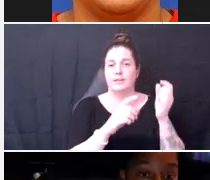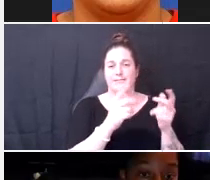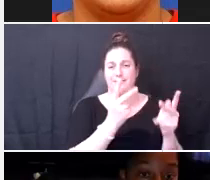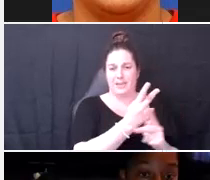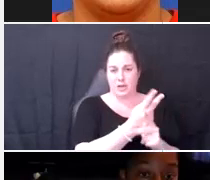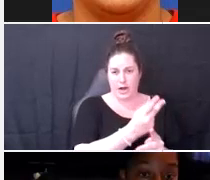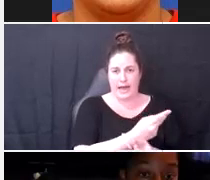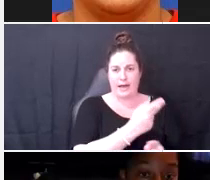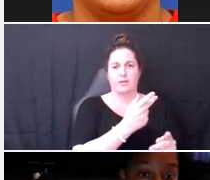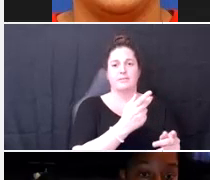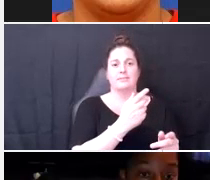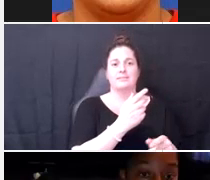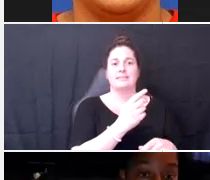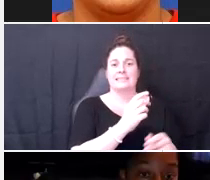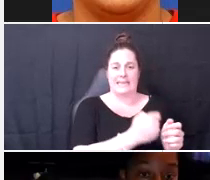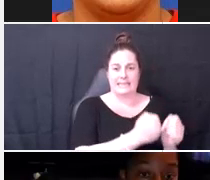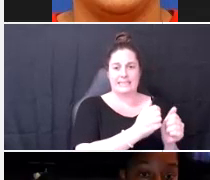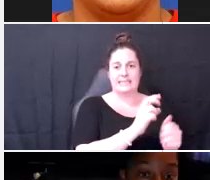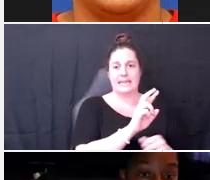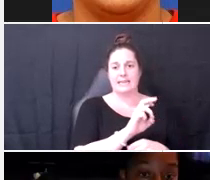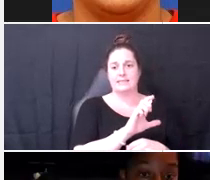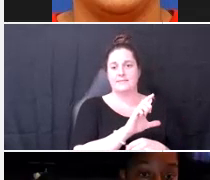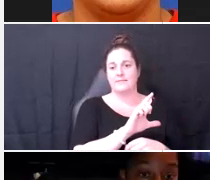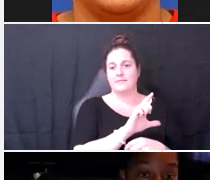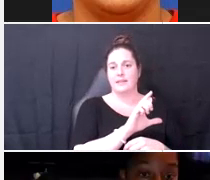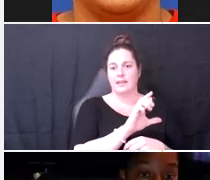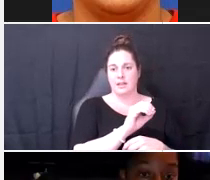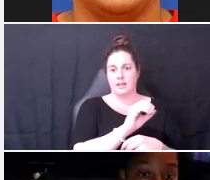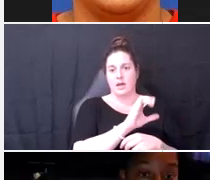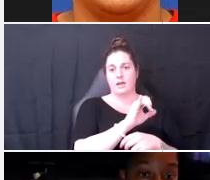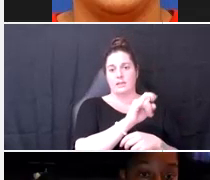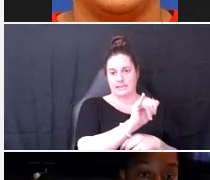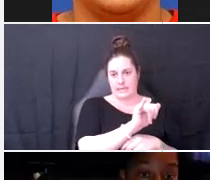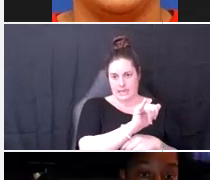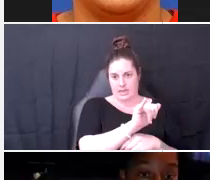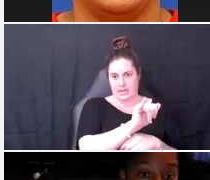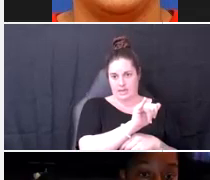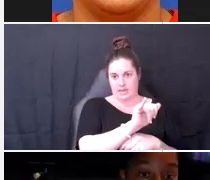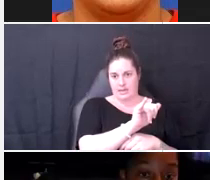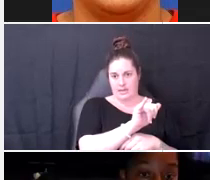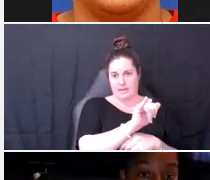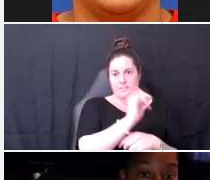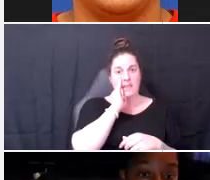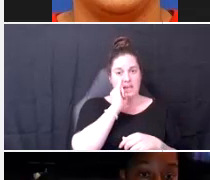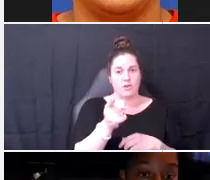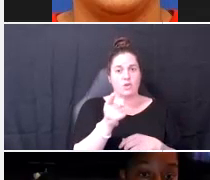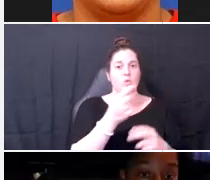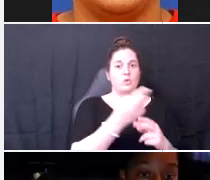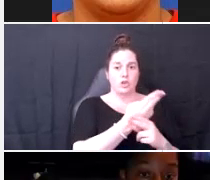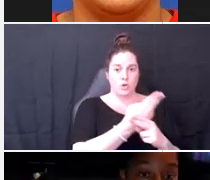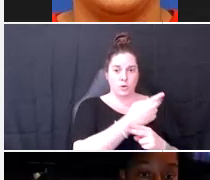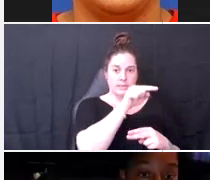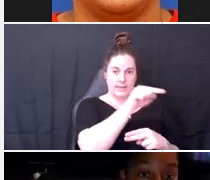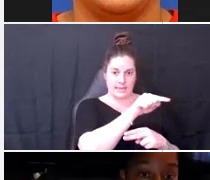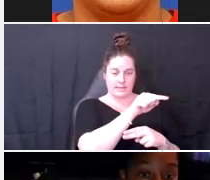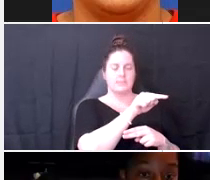So if you're going to use instantaneous velocity, it's going to be provided to you.